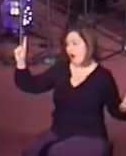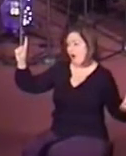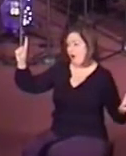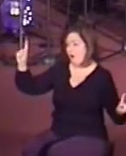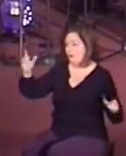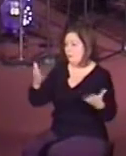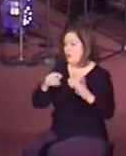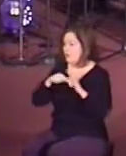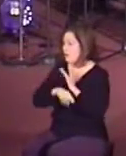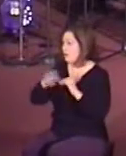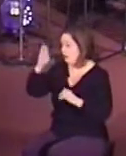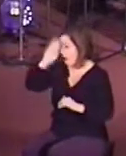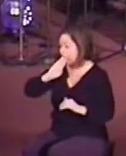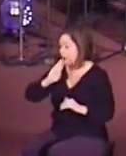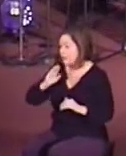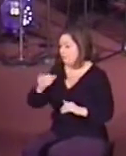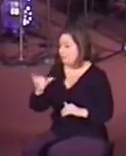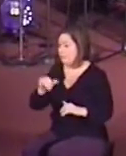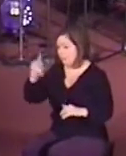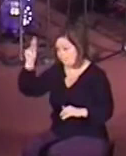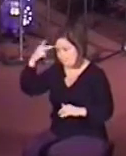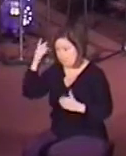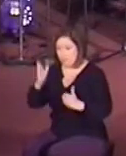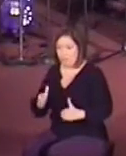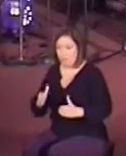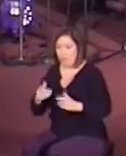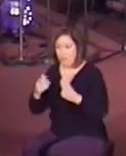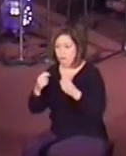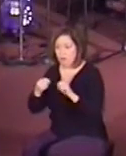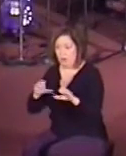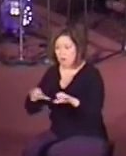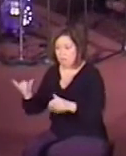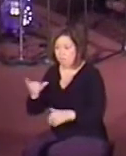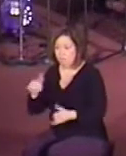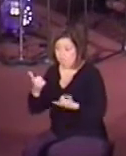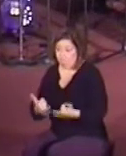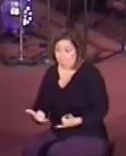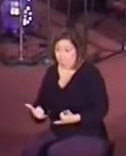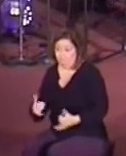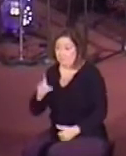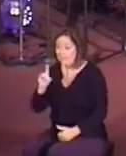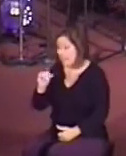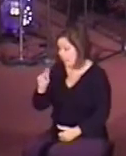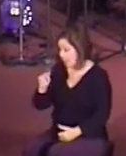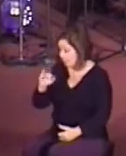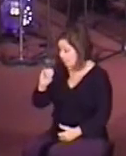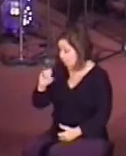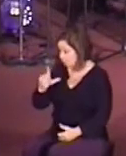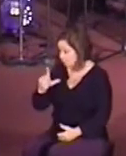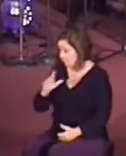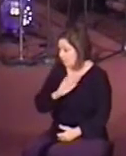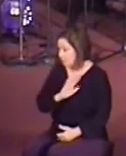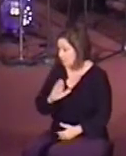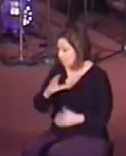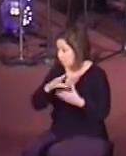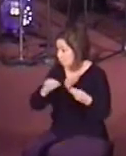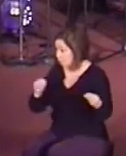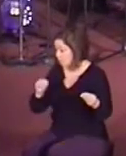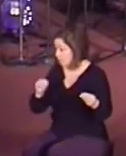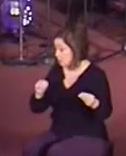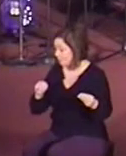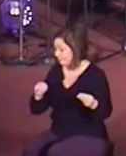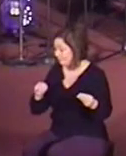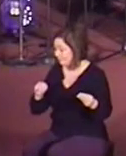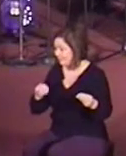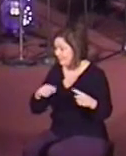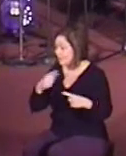so our politicians and the people in office try to do the same thing today. But Daniel, and the story that we're going to see, it's not until you